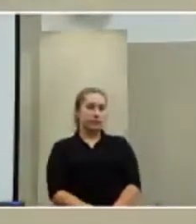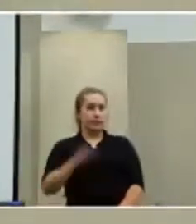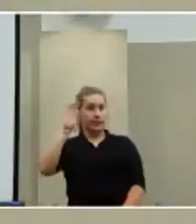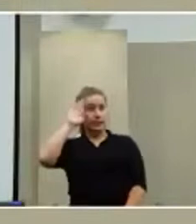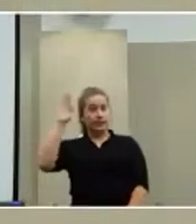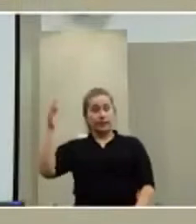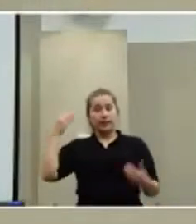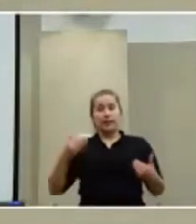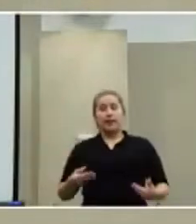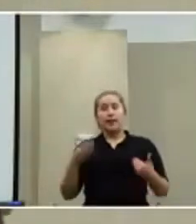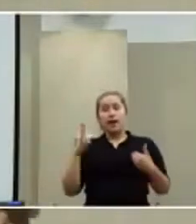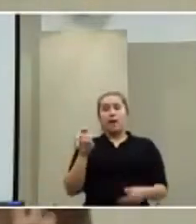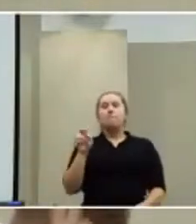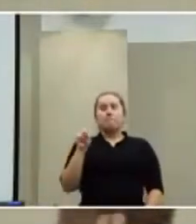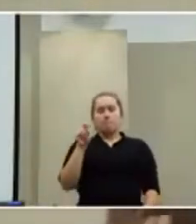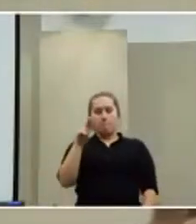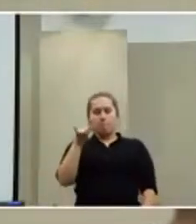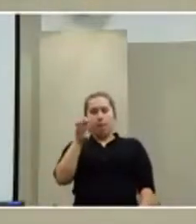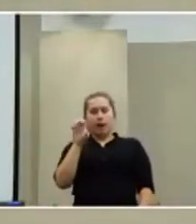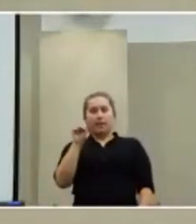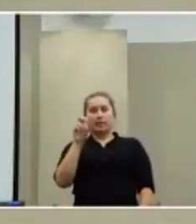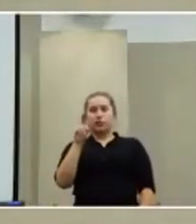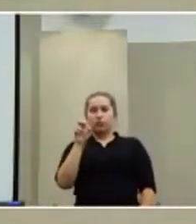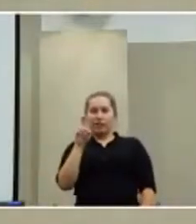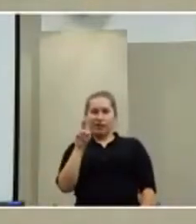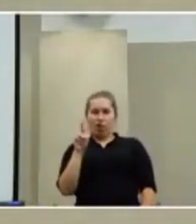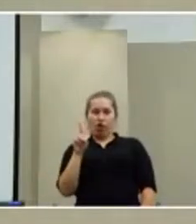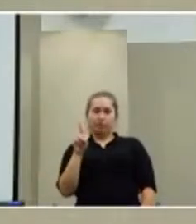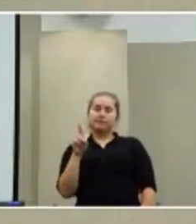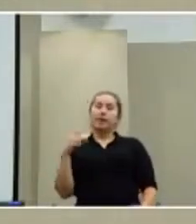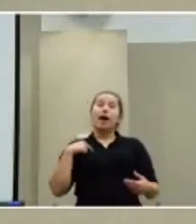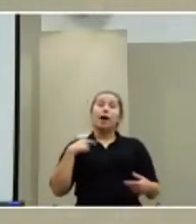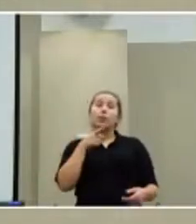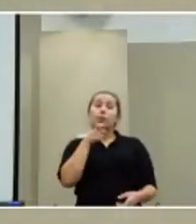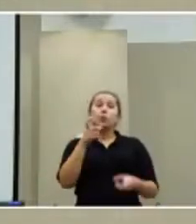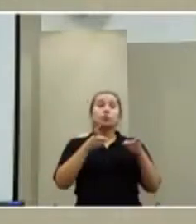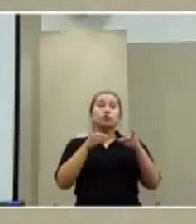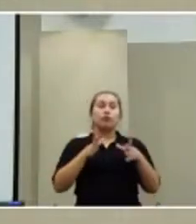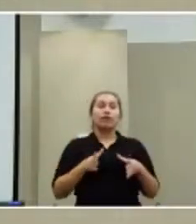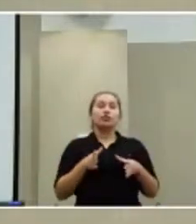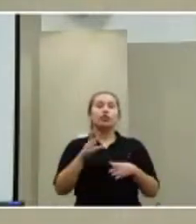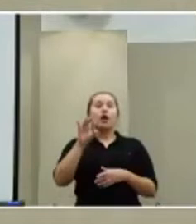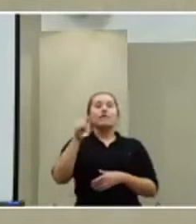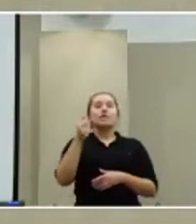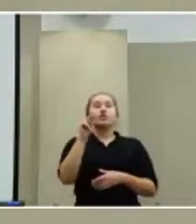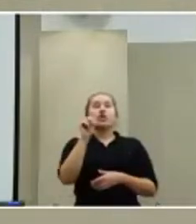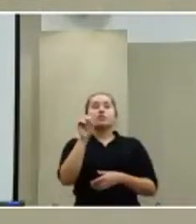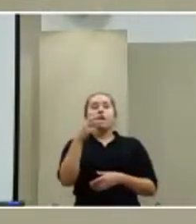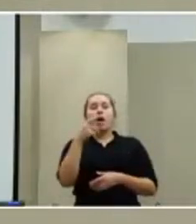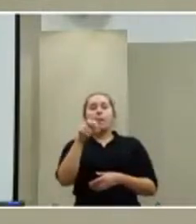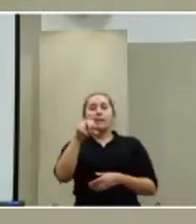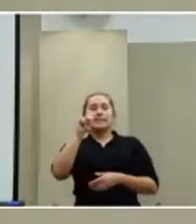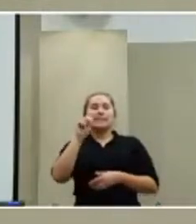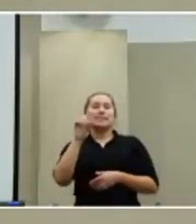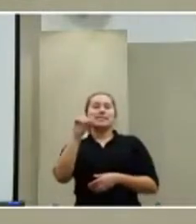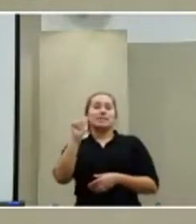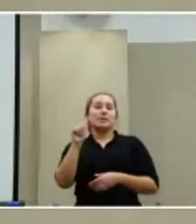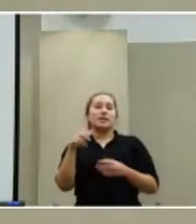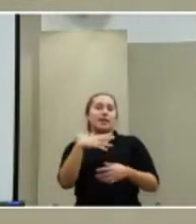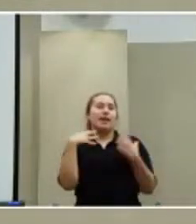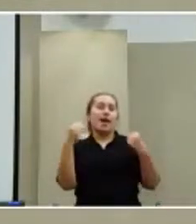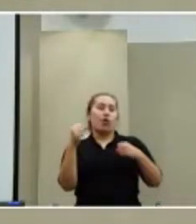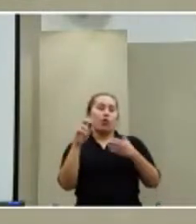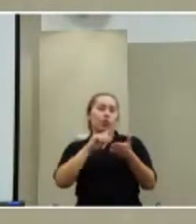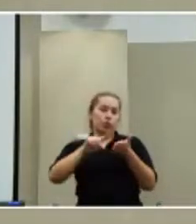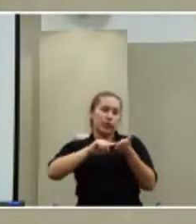Hi, I'm Bonnie Sweenor. I am the director of the Johns Hopkins Disability Health Research Center. Our mission